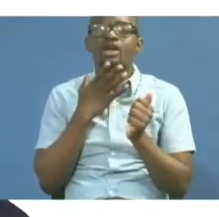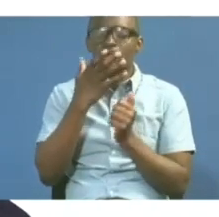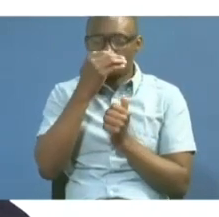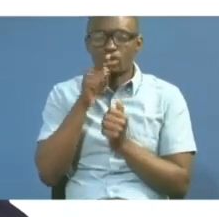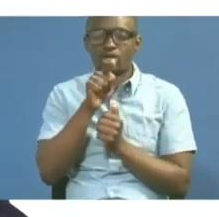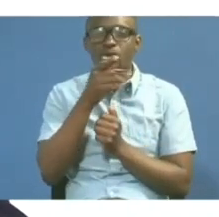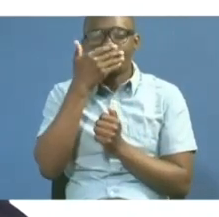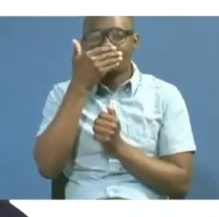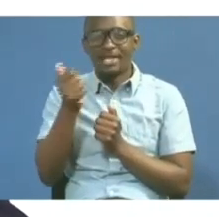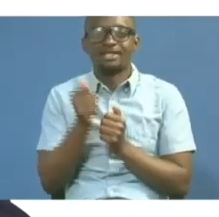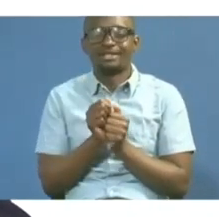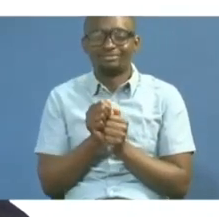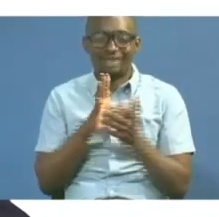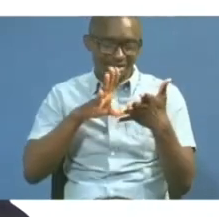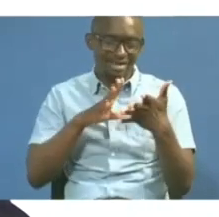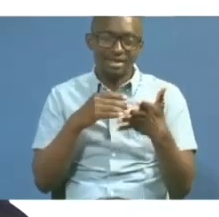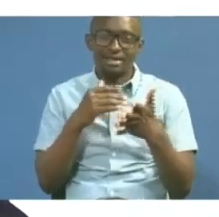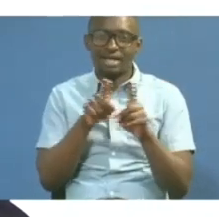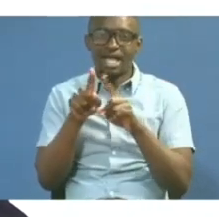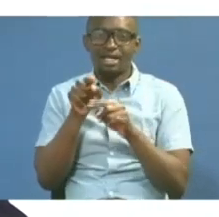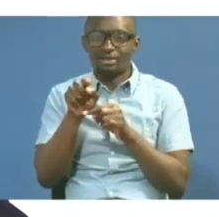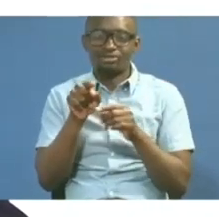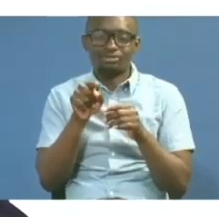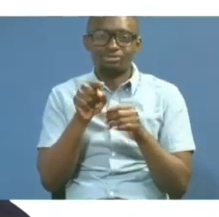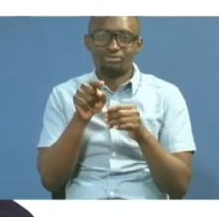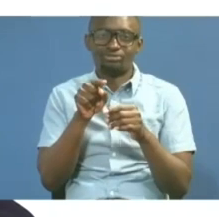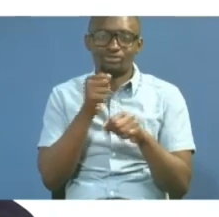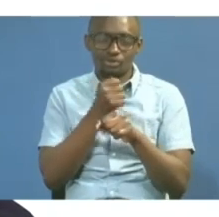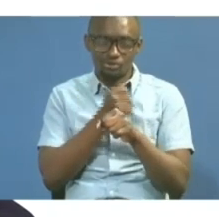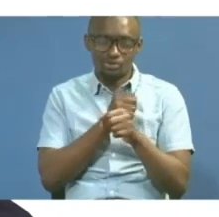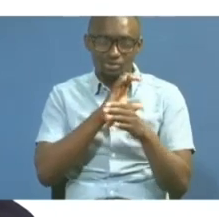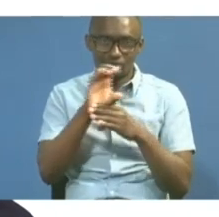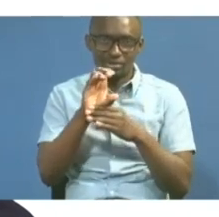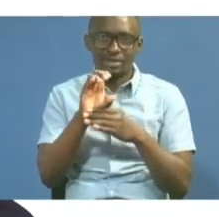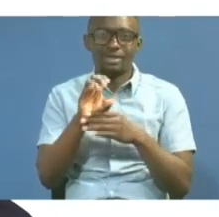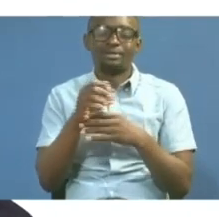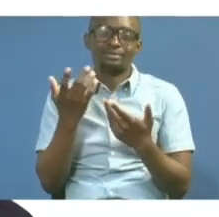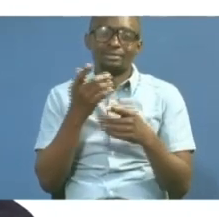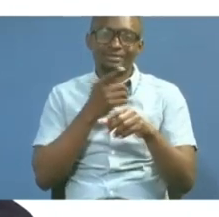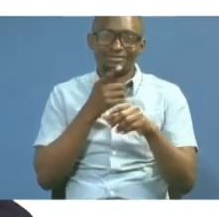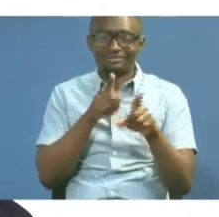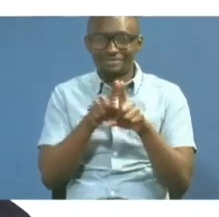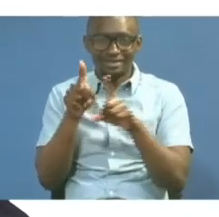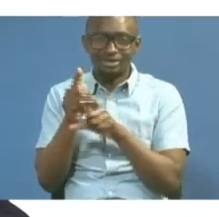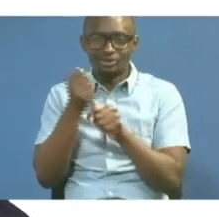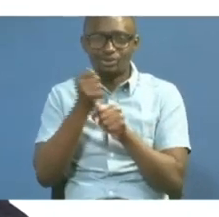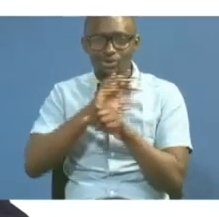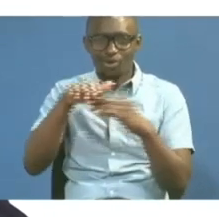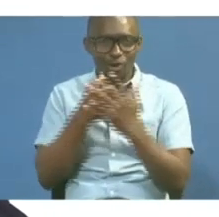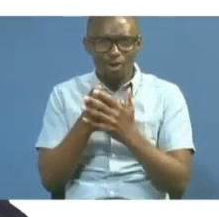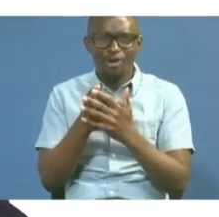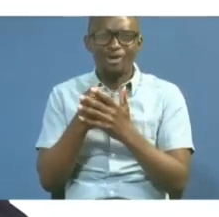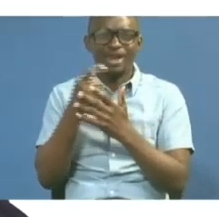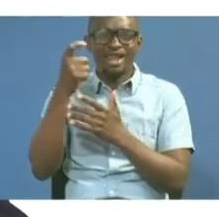I wish you all the best as you go through this course. And when you attend all classes and do all assignments, I